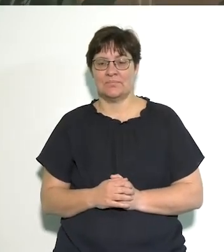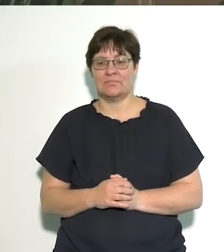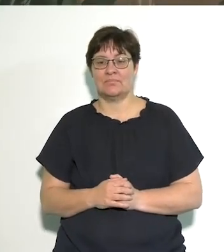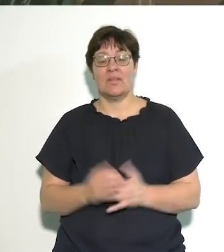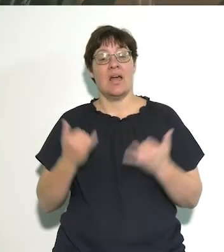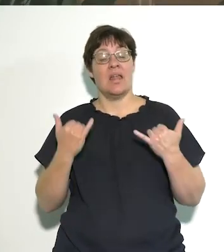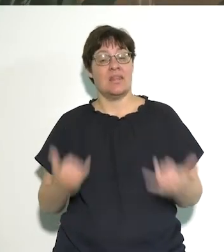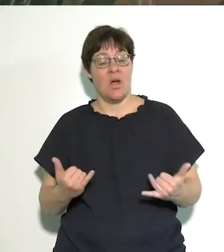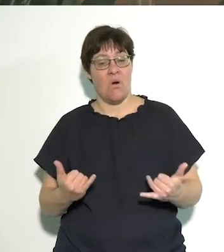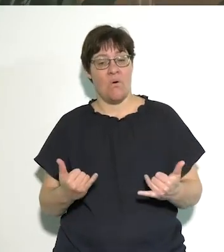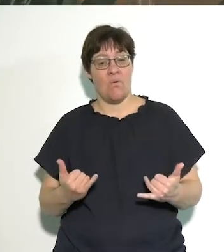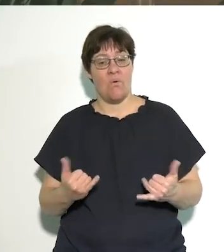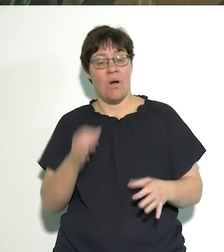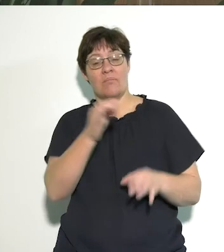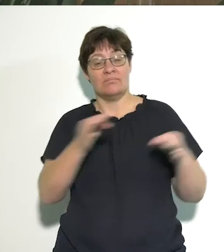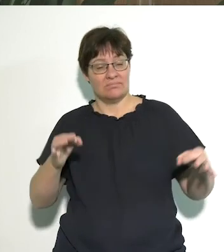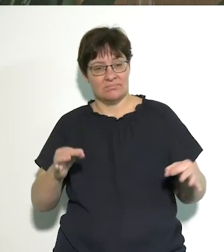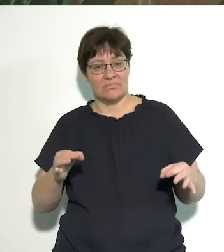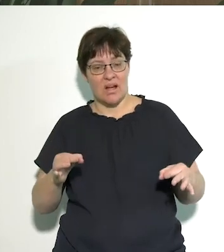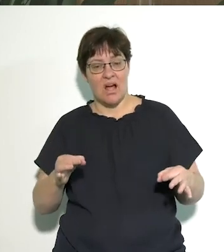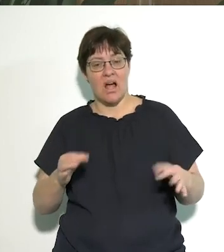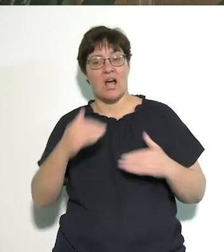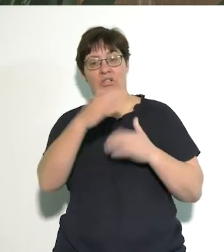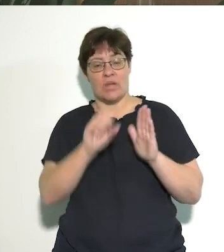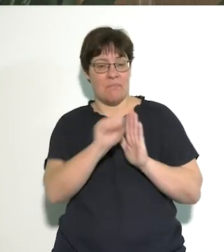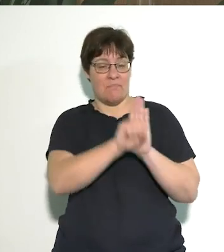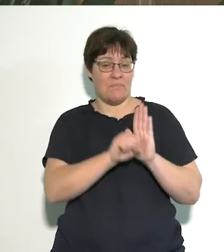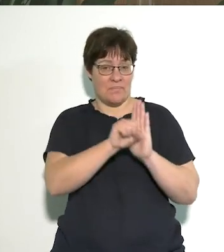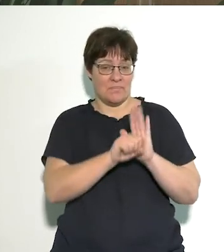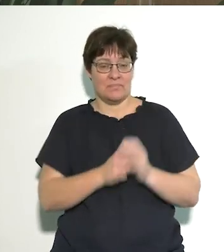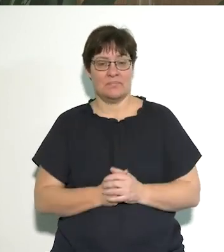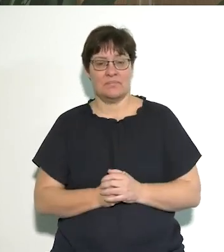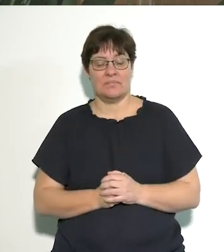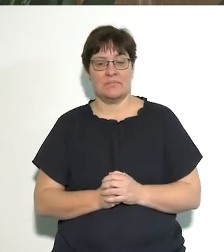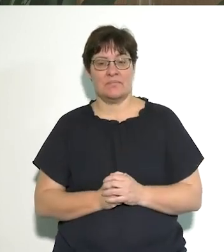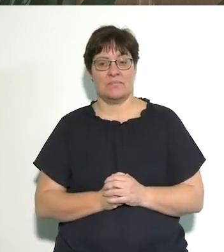Now I will glue my bottle top onto the top of the shape.